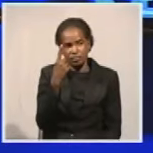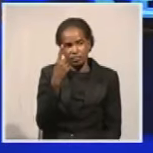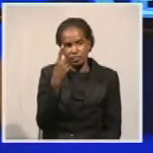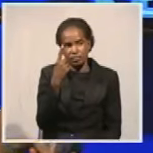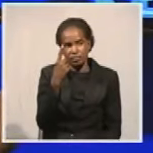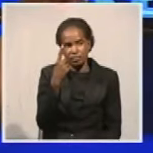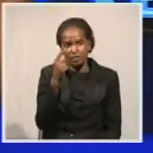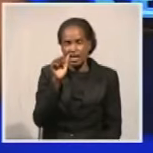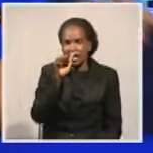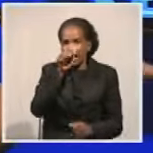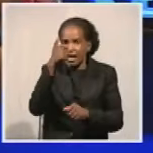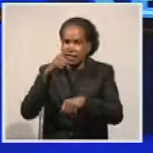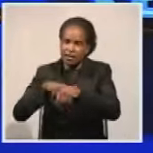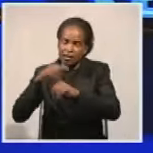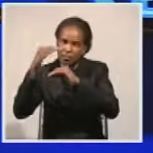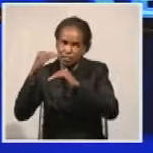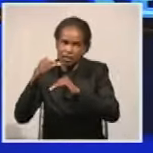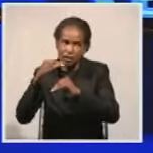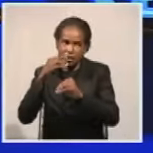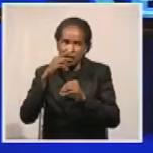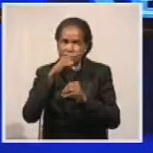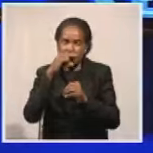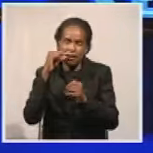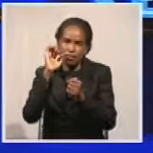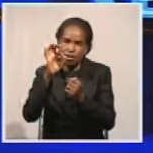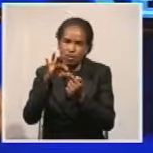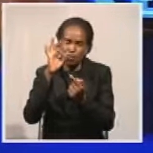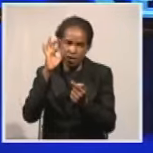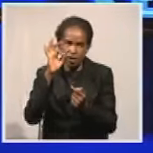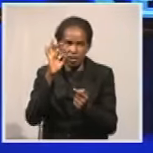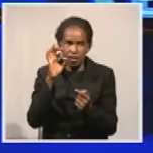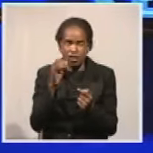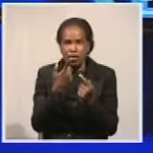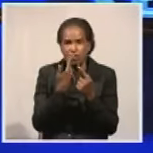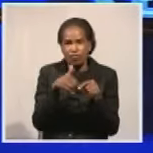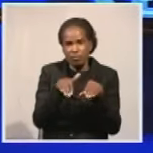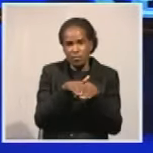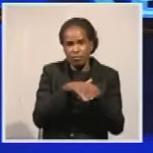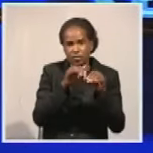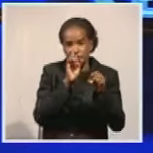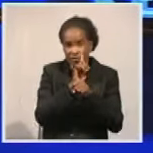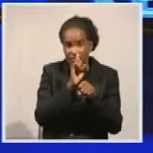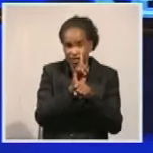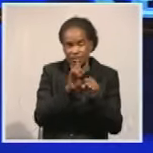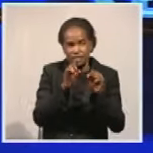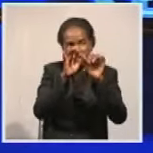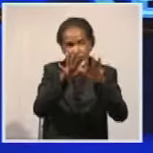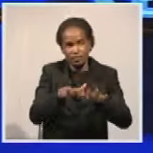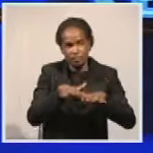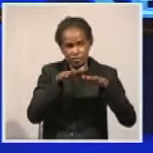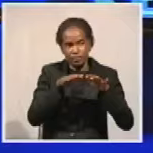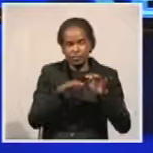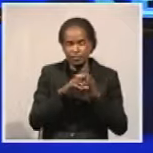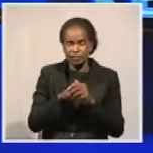The other term, he was nominated from the Constituent Assembly. Mm. So that